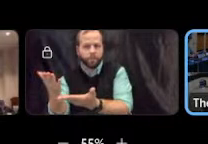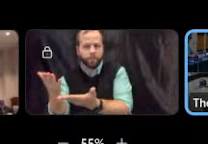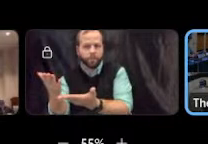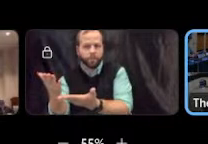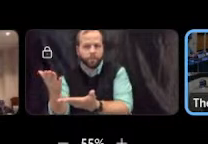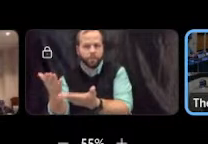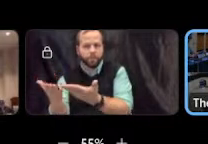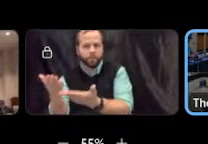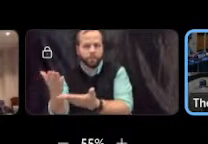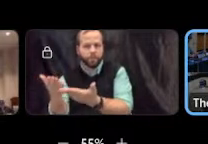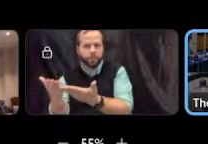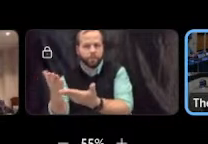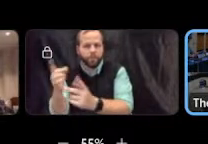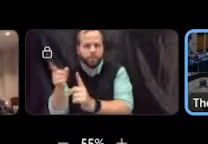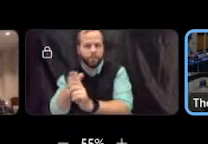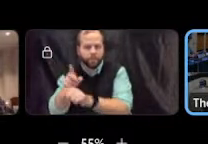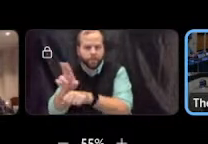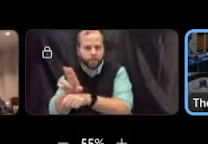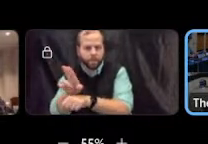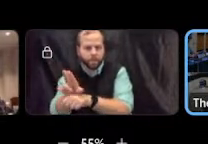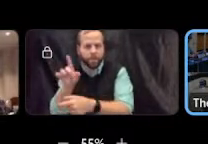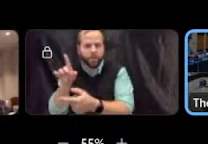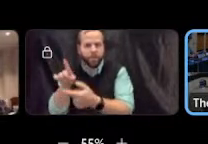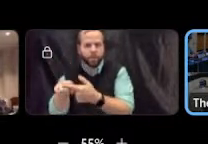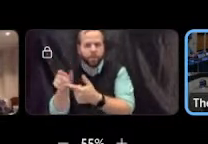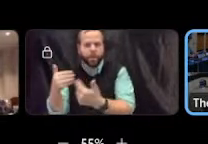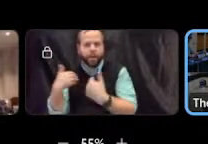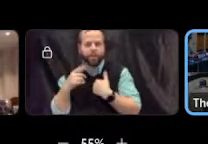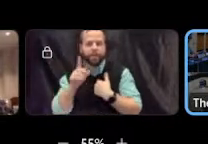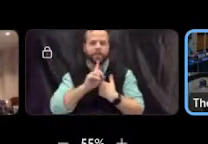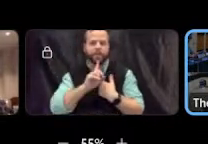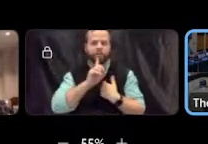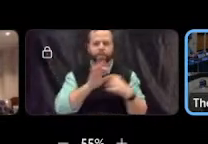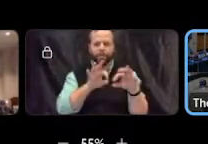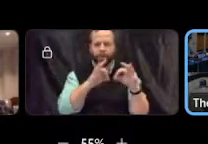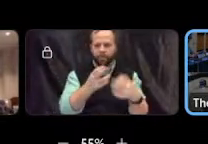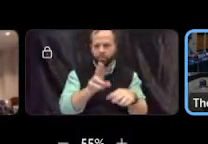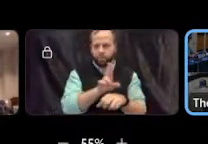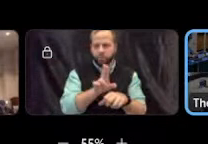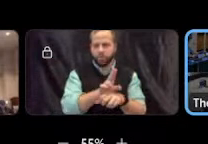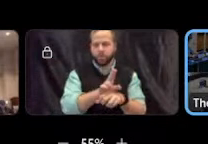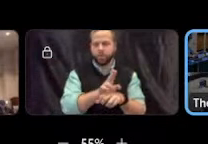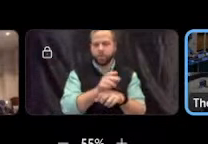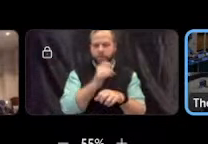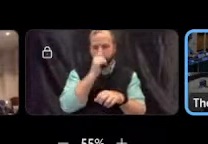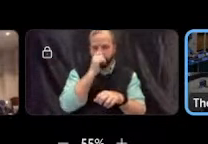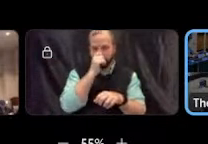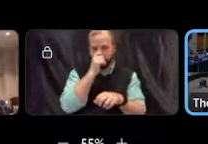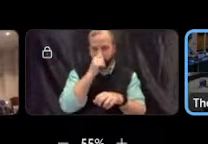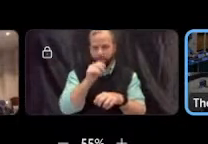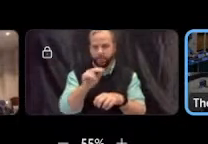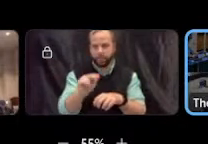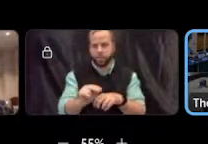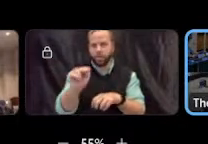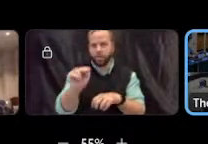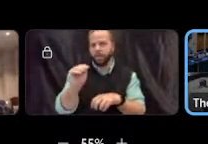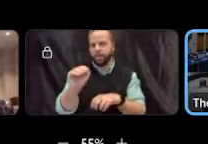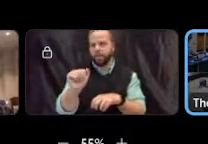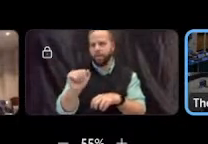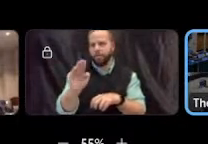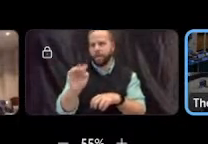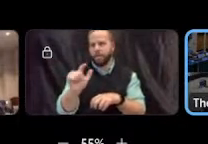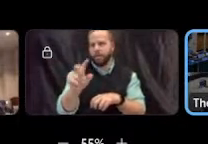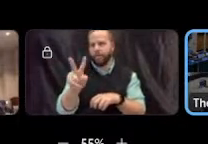uses until you get to the single family uses of RL north of Mableville